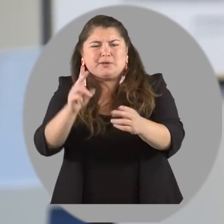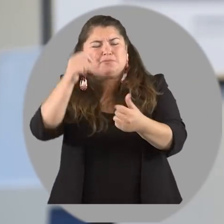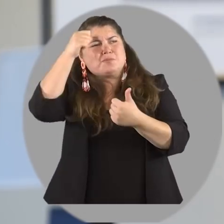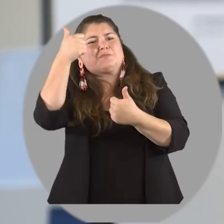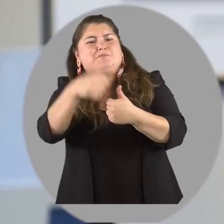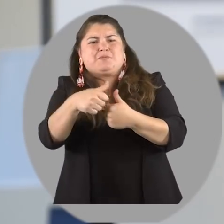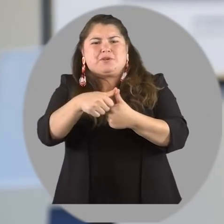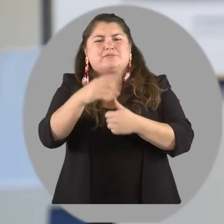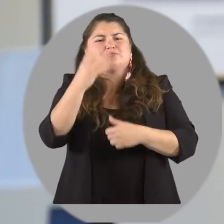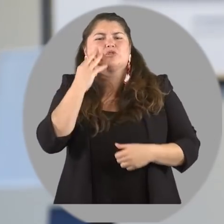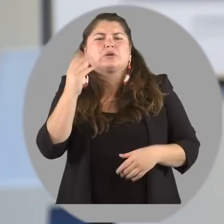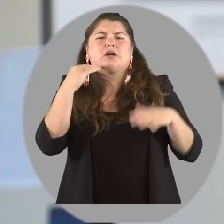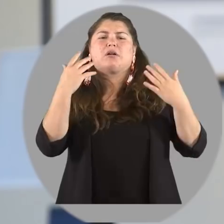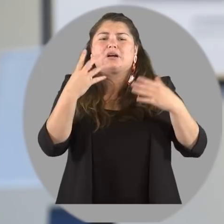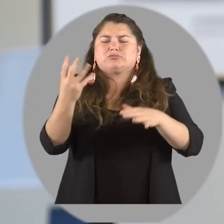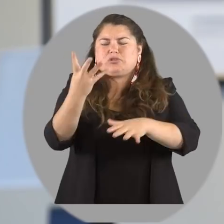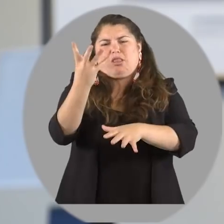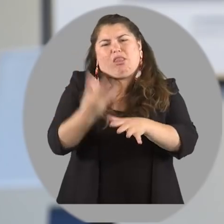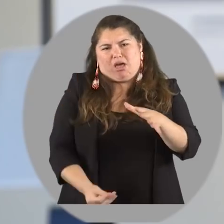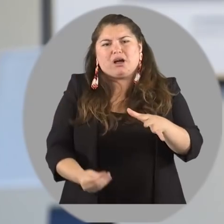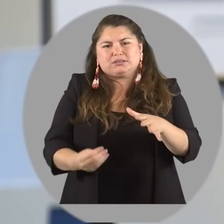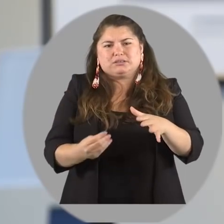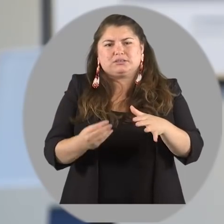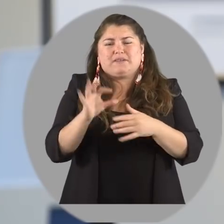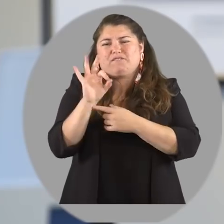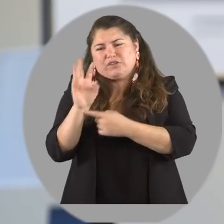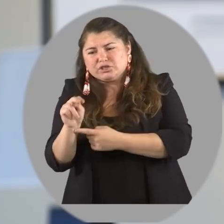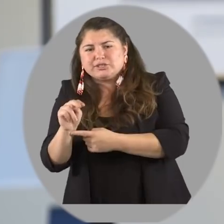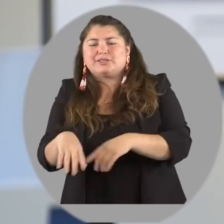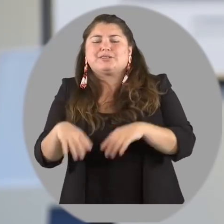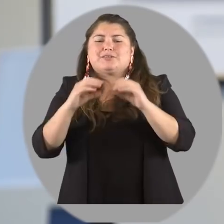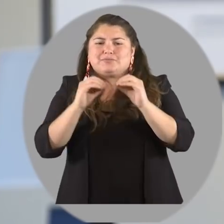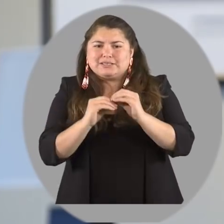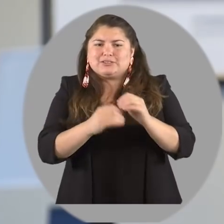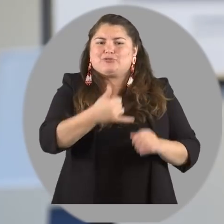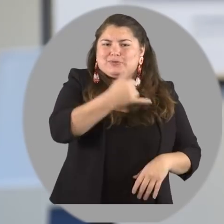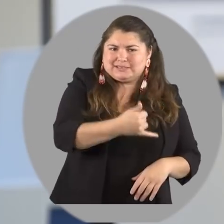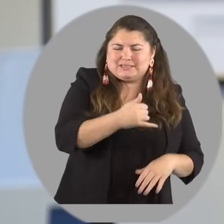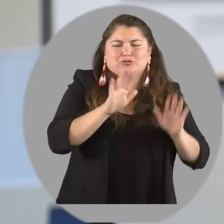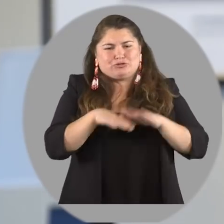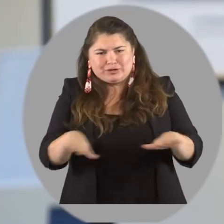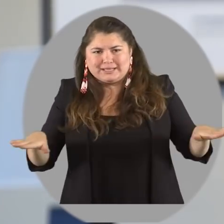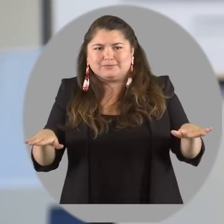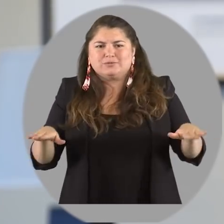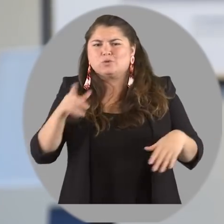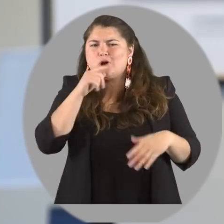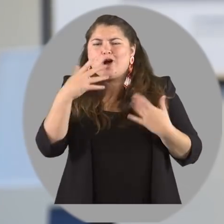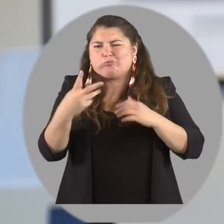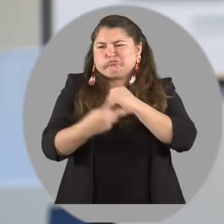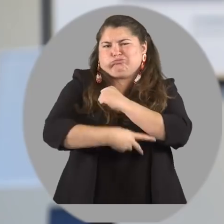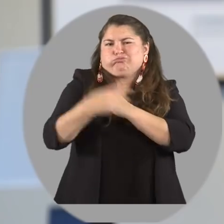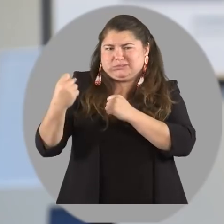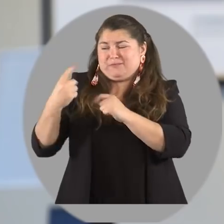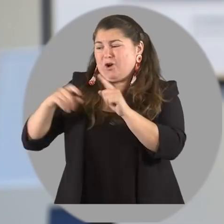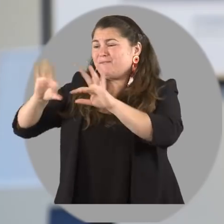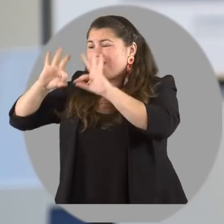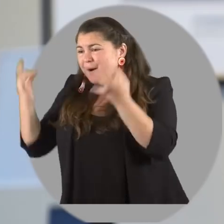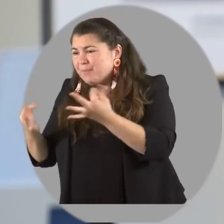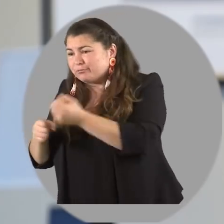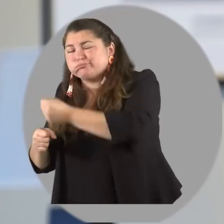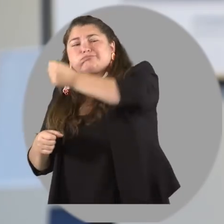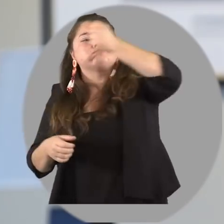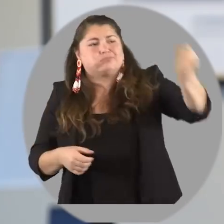the experiences and loss of the First Nation, Inuit, and Métis children who were stolen from their